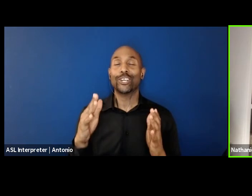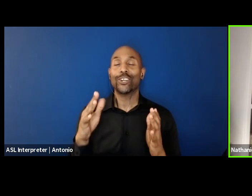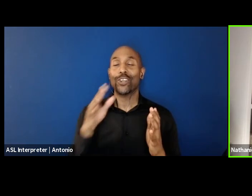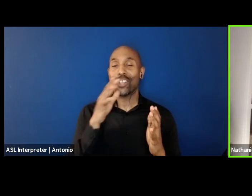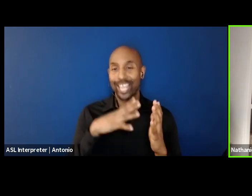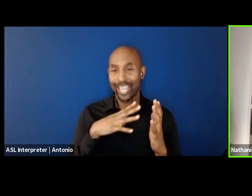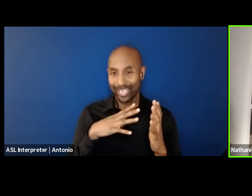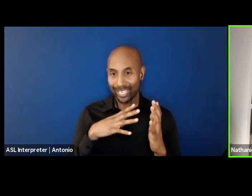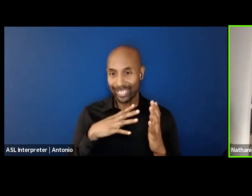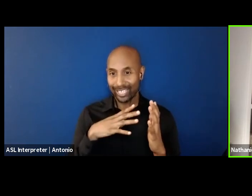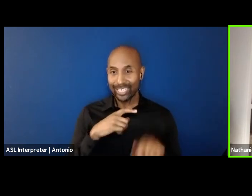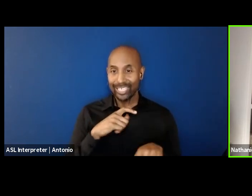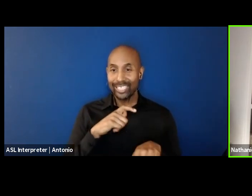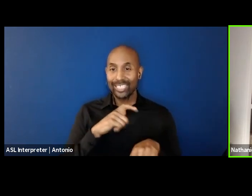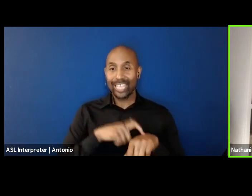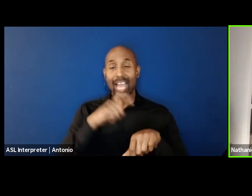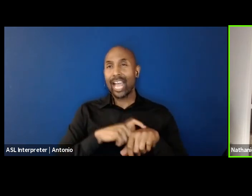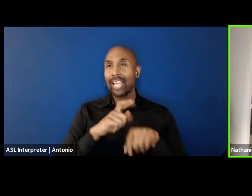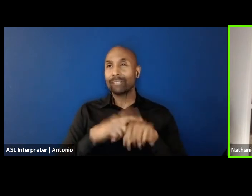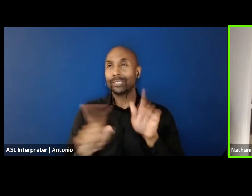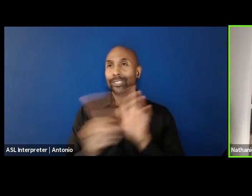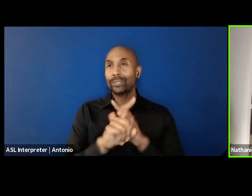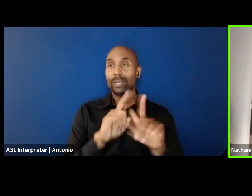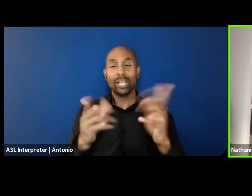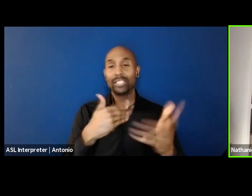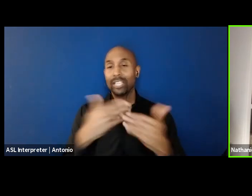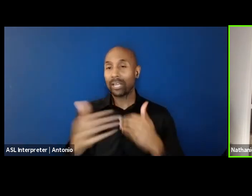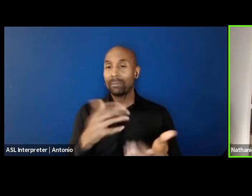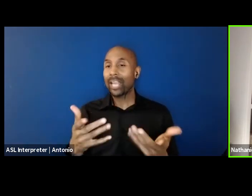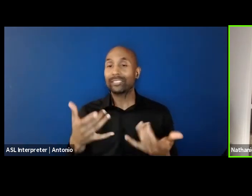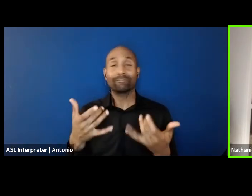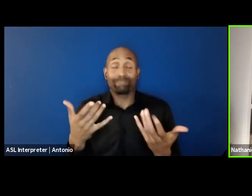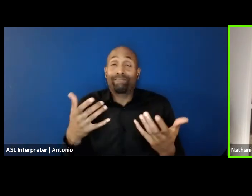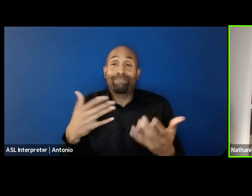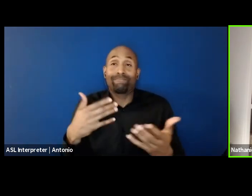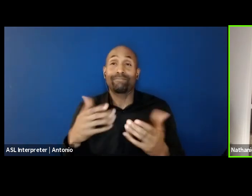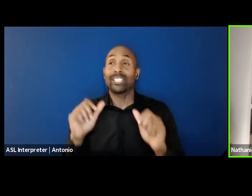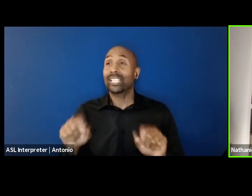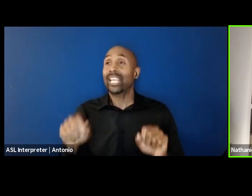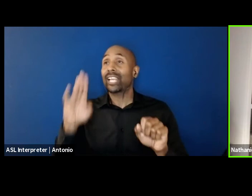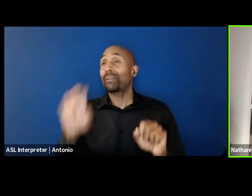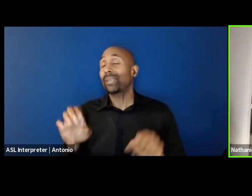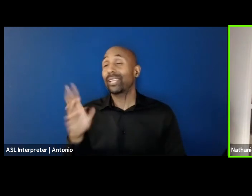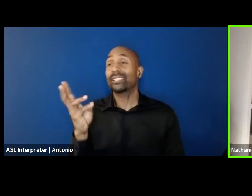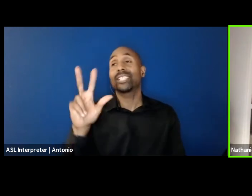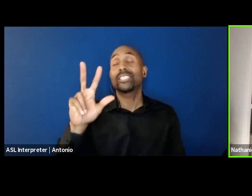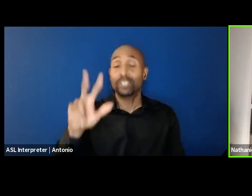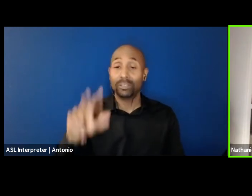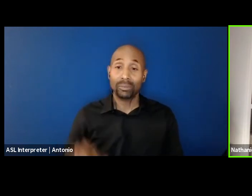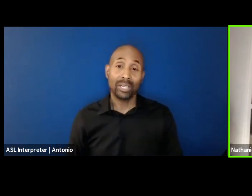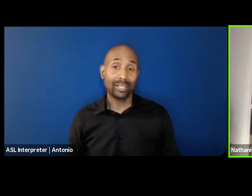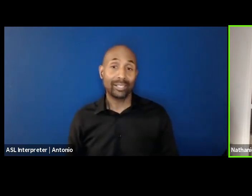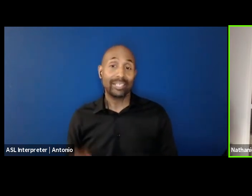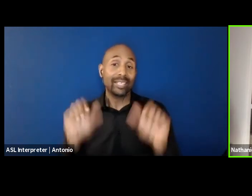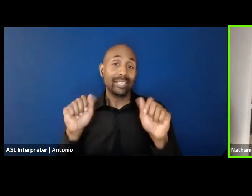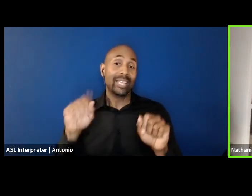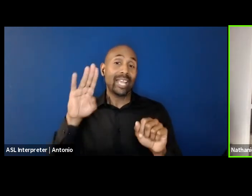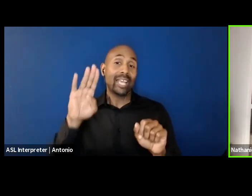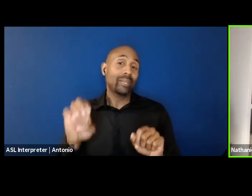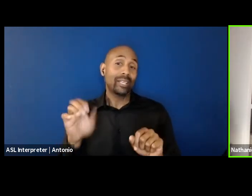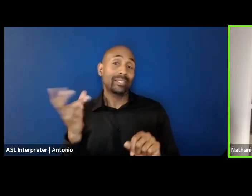been. 1963, it might have been. Swank refrain, said to have been about